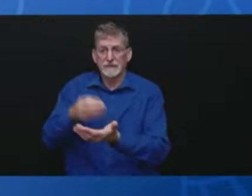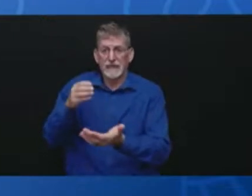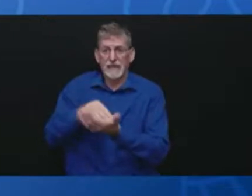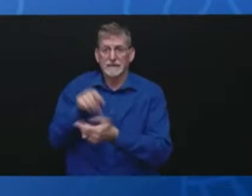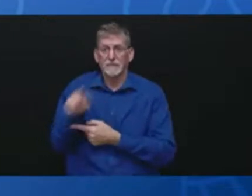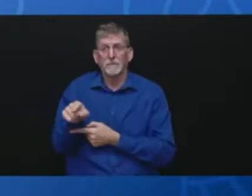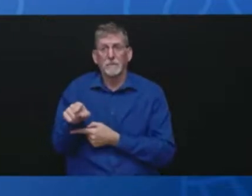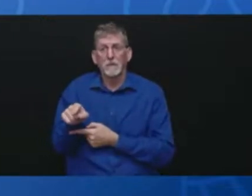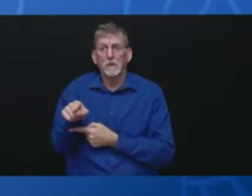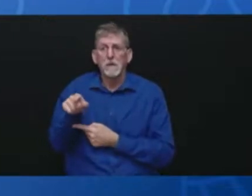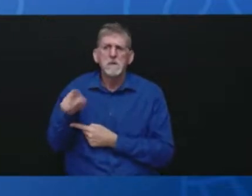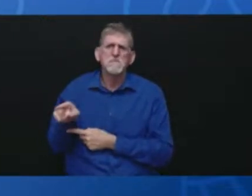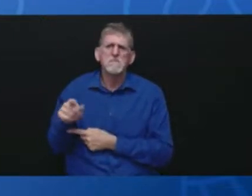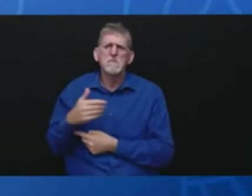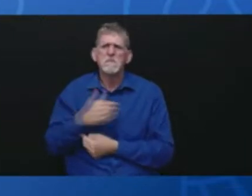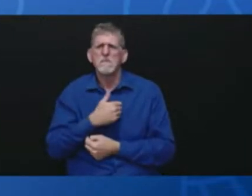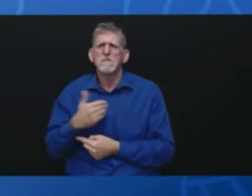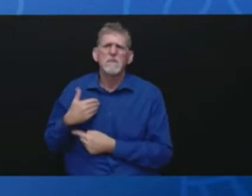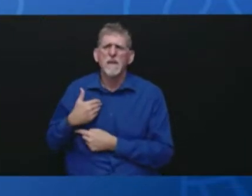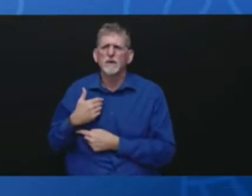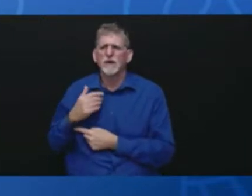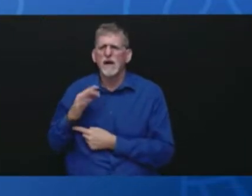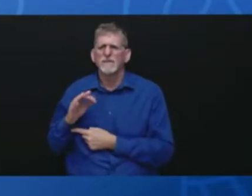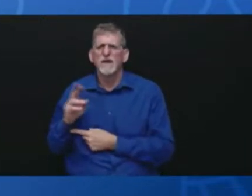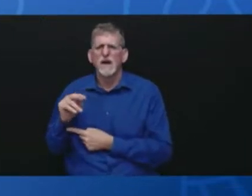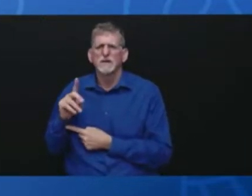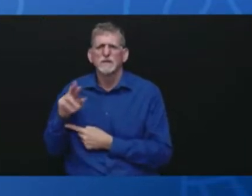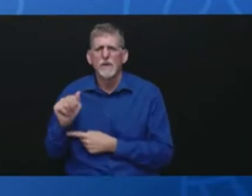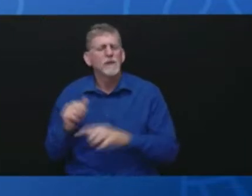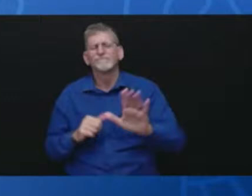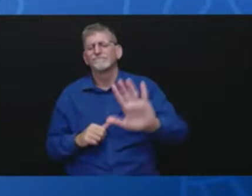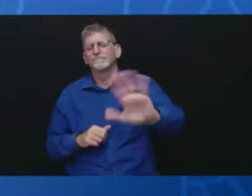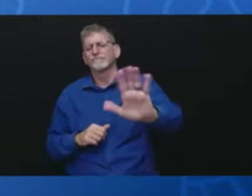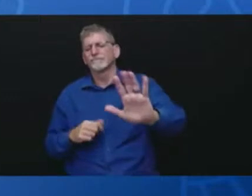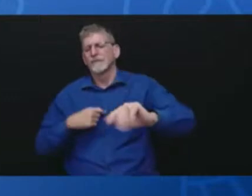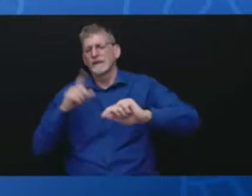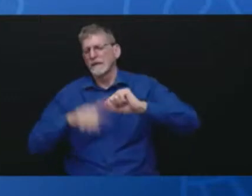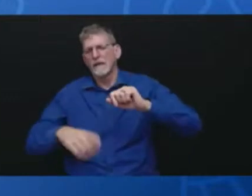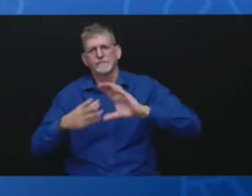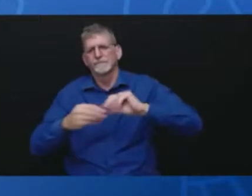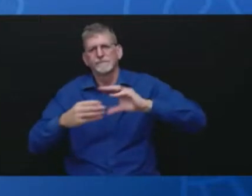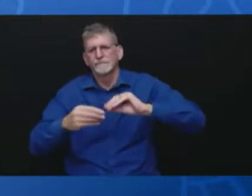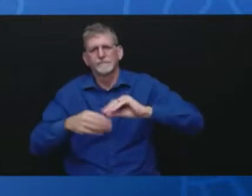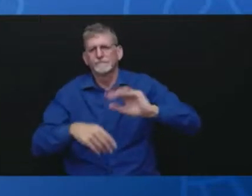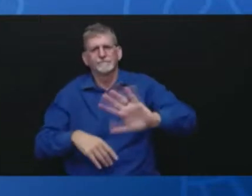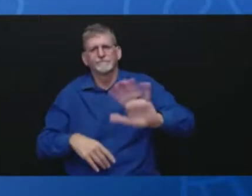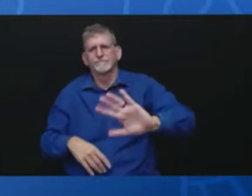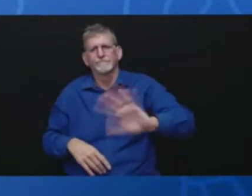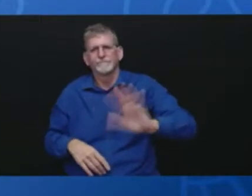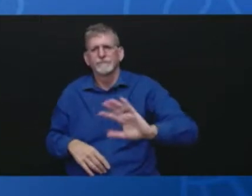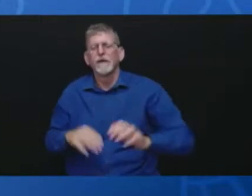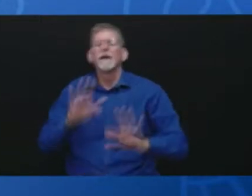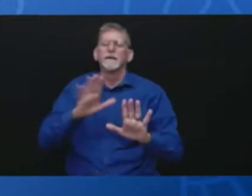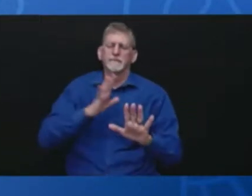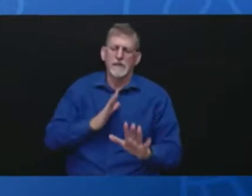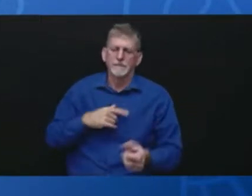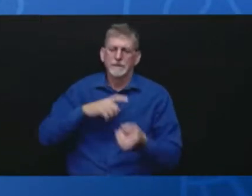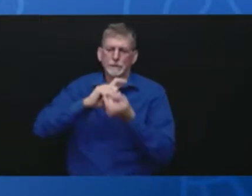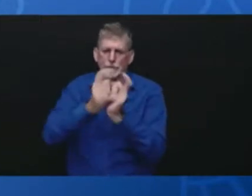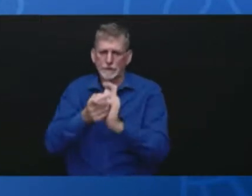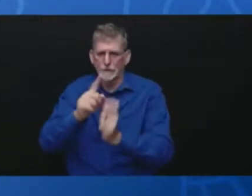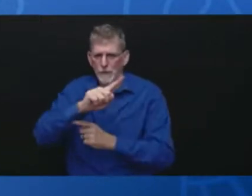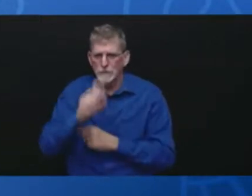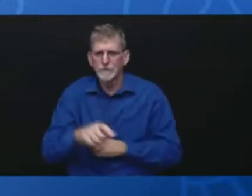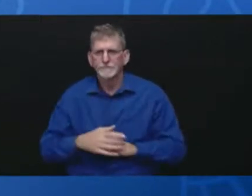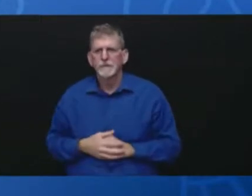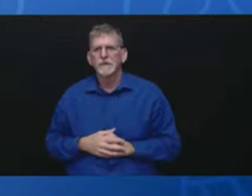you, I'm not going to remark at all on a particular case. It's not going to happen. Let me try again, different way. Do you think that last chance. 3